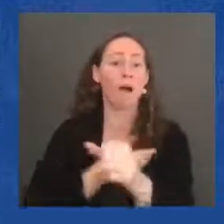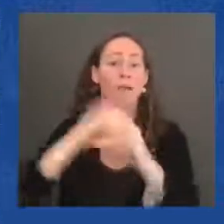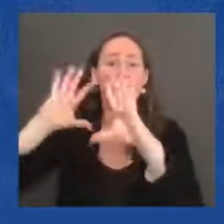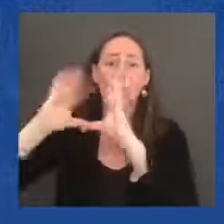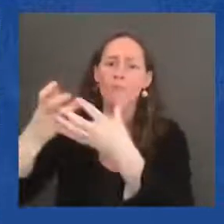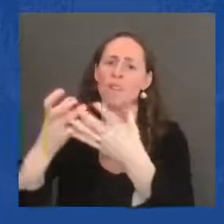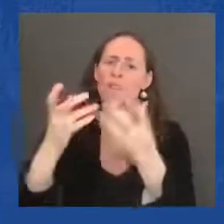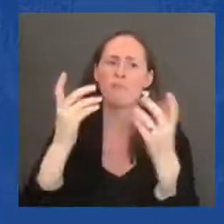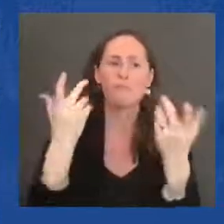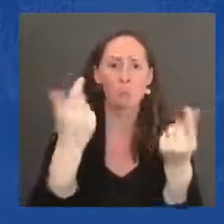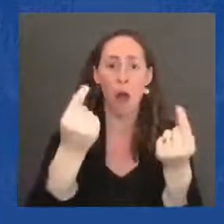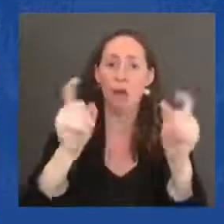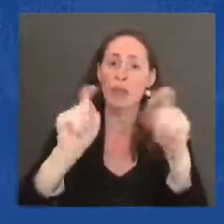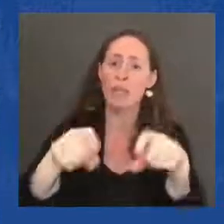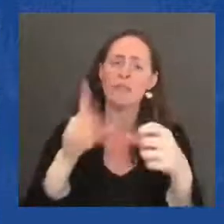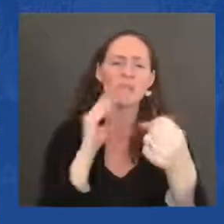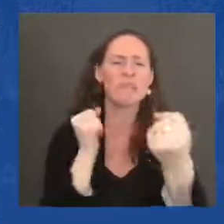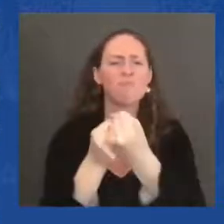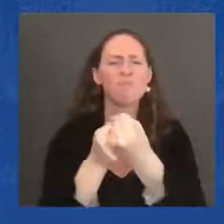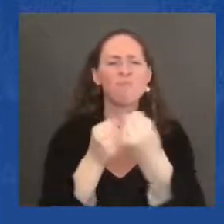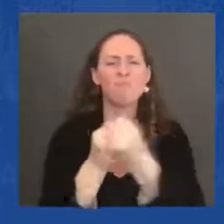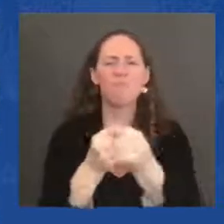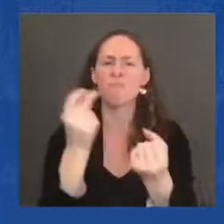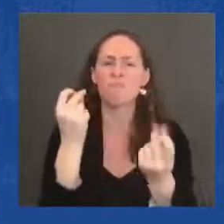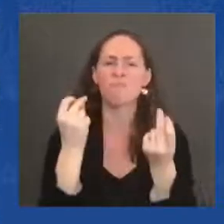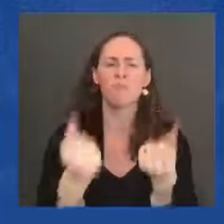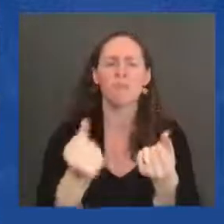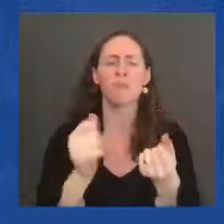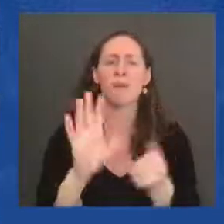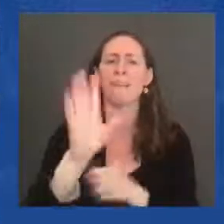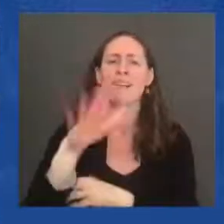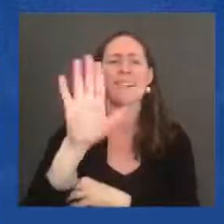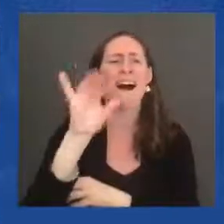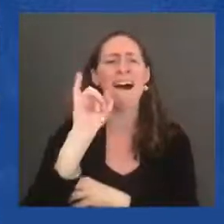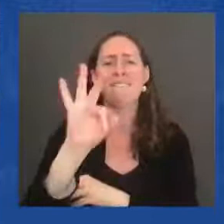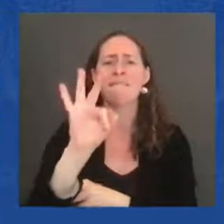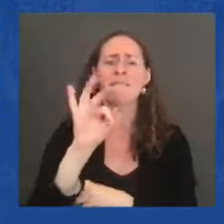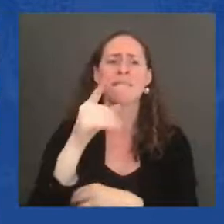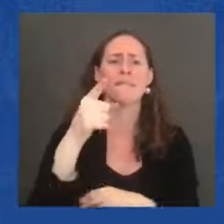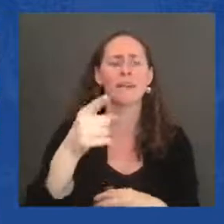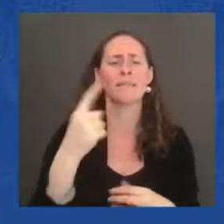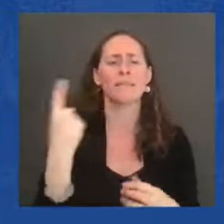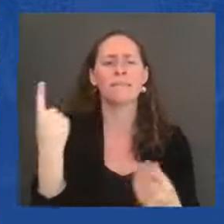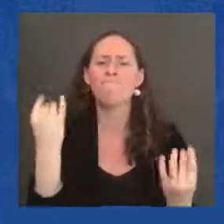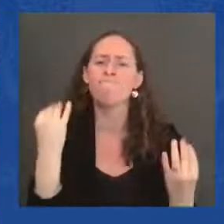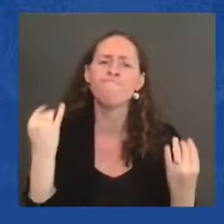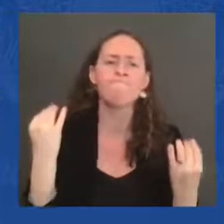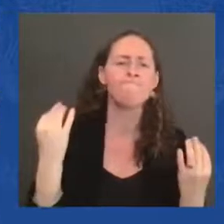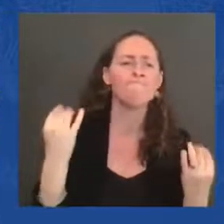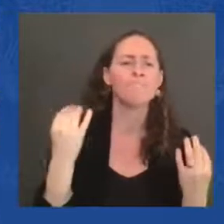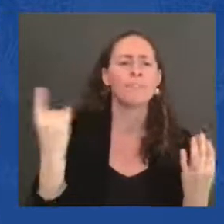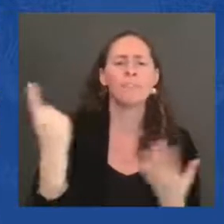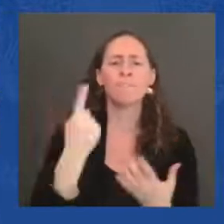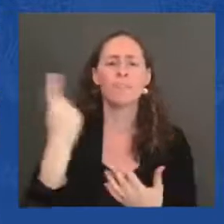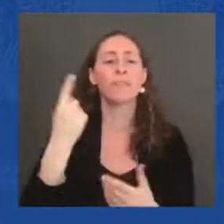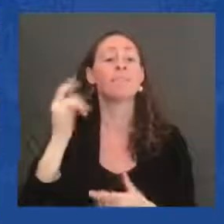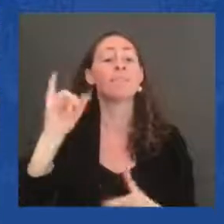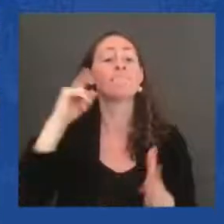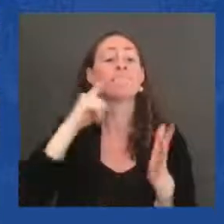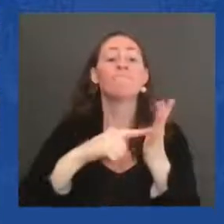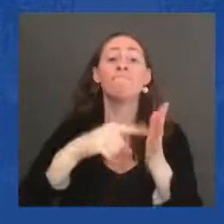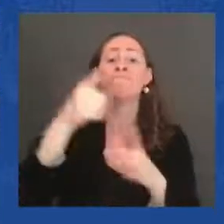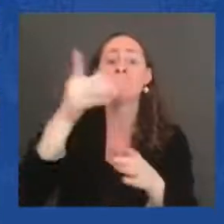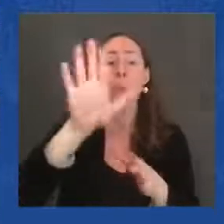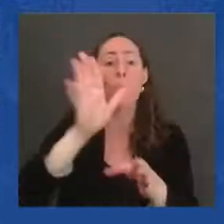the Department of Agriculture to the Department of Interior, just across the board. And so, and I want